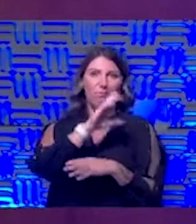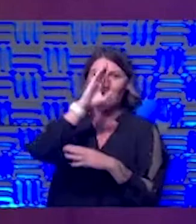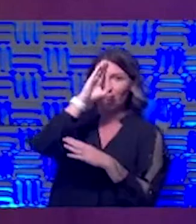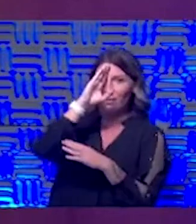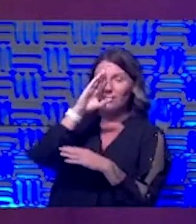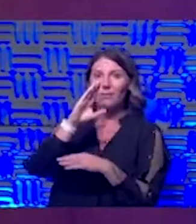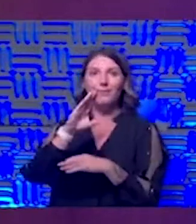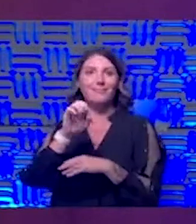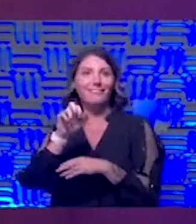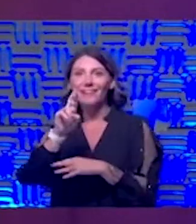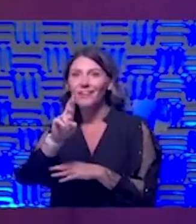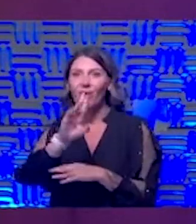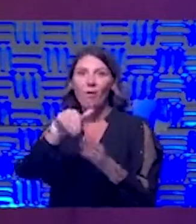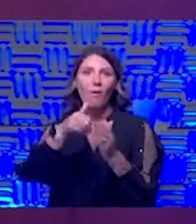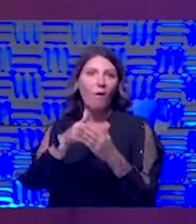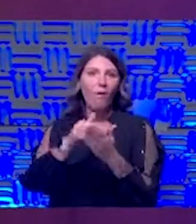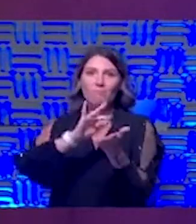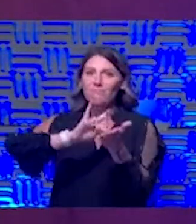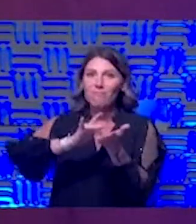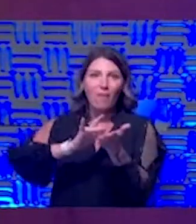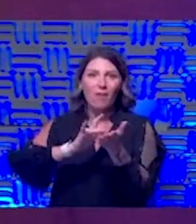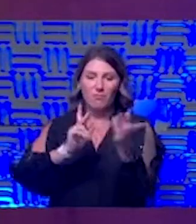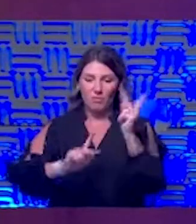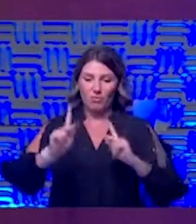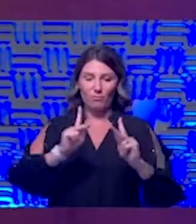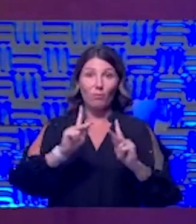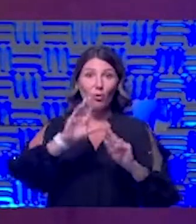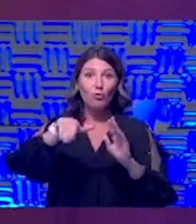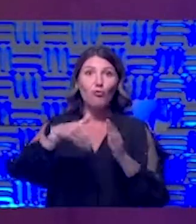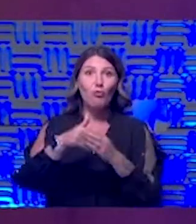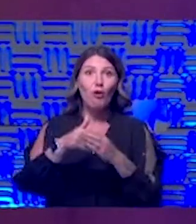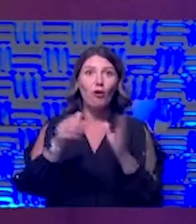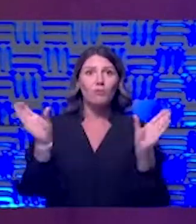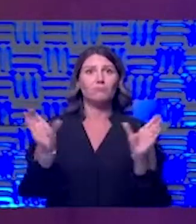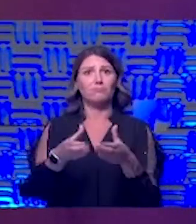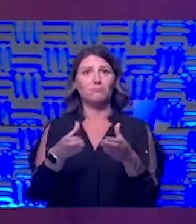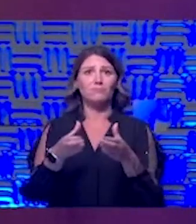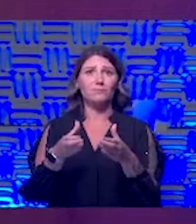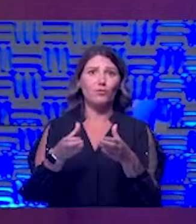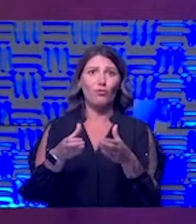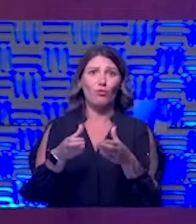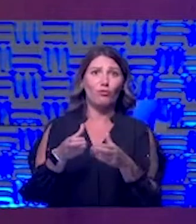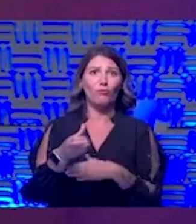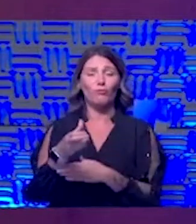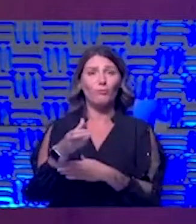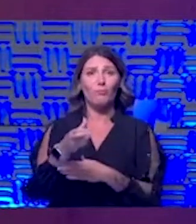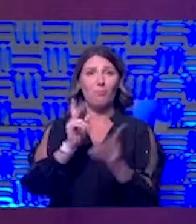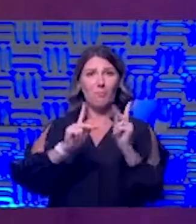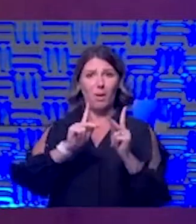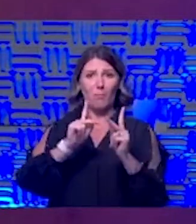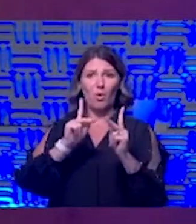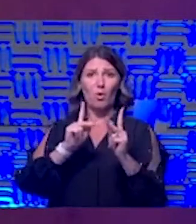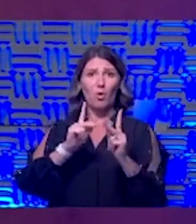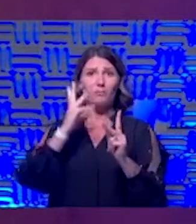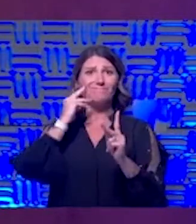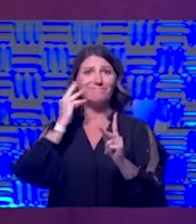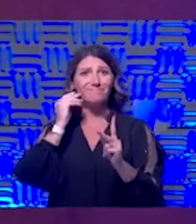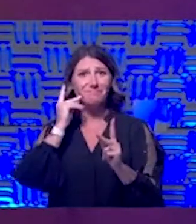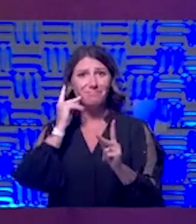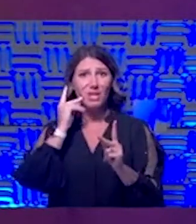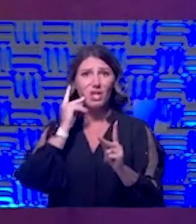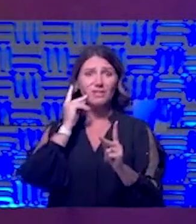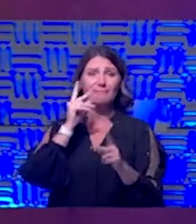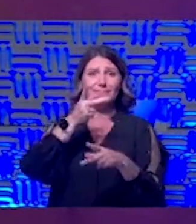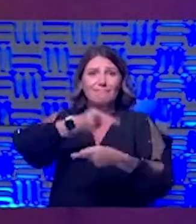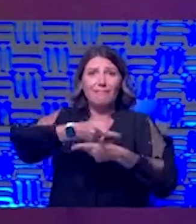ER personnel to all medical personnel because they're all on the front lines these days. And so we can match them with a clinician